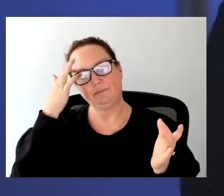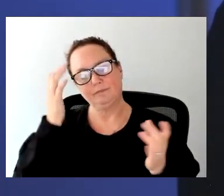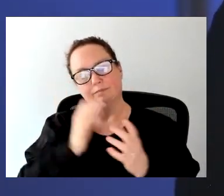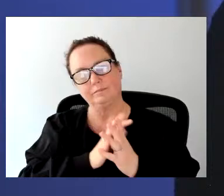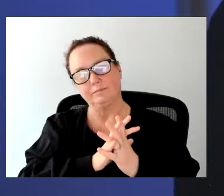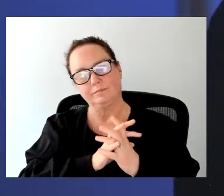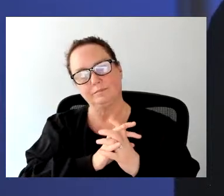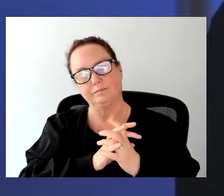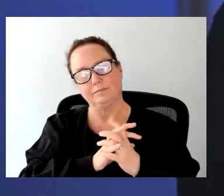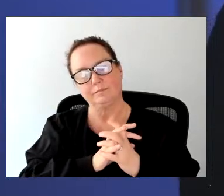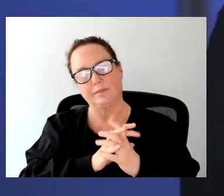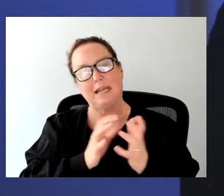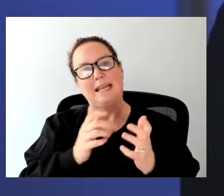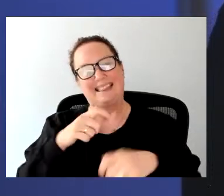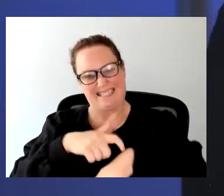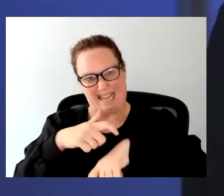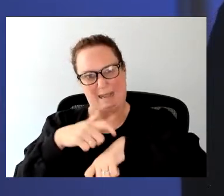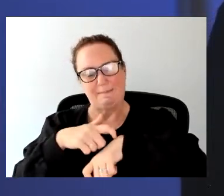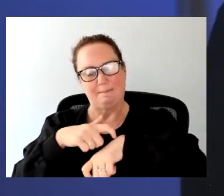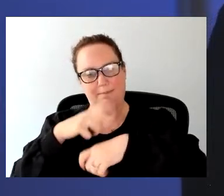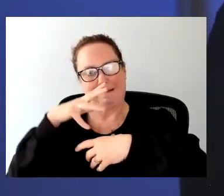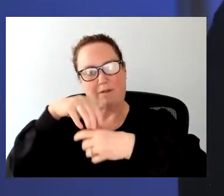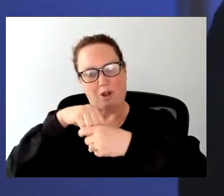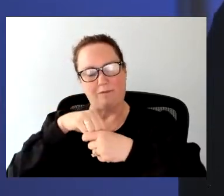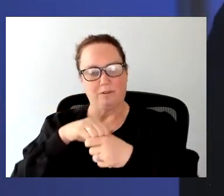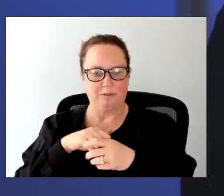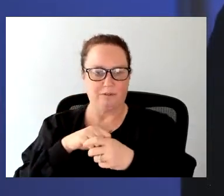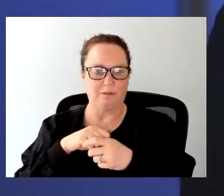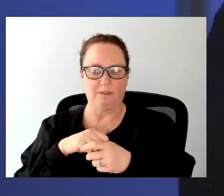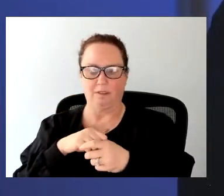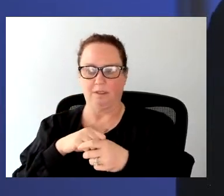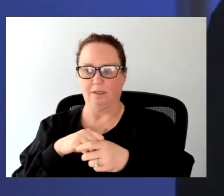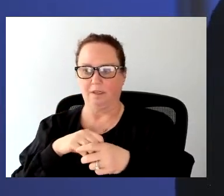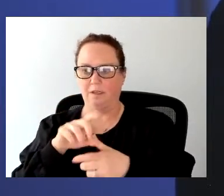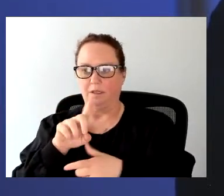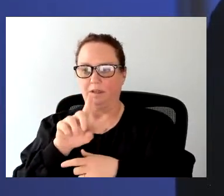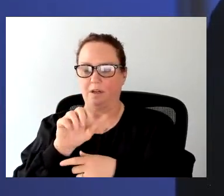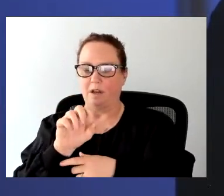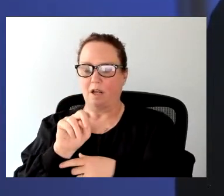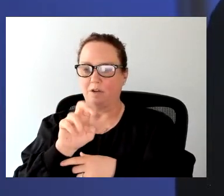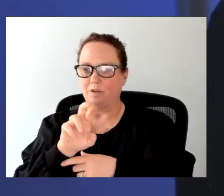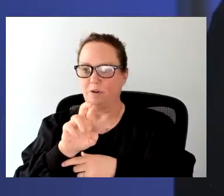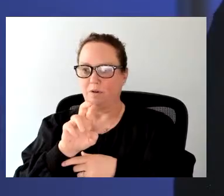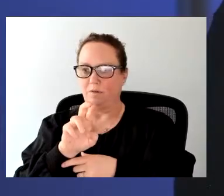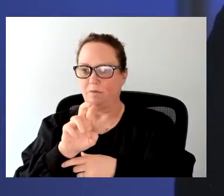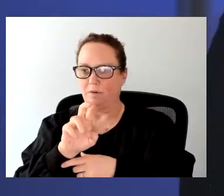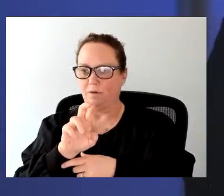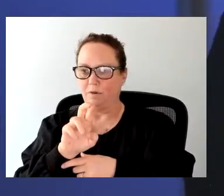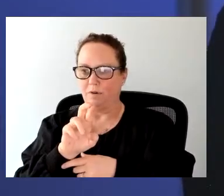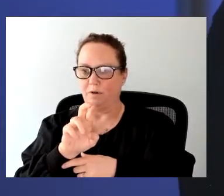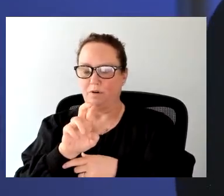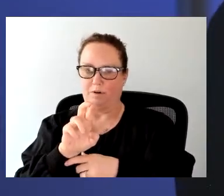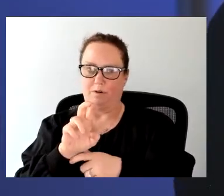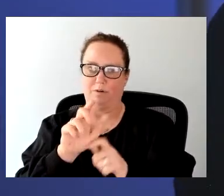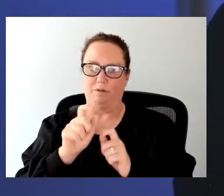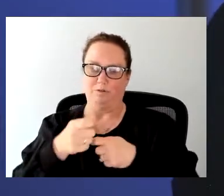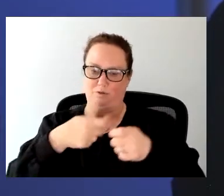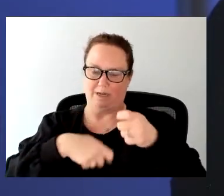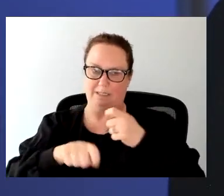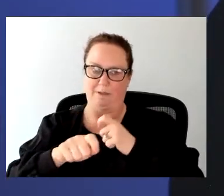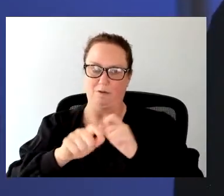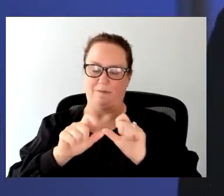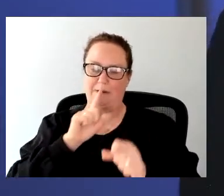the amount of time it takes. If you get a donor transplant, you really have to commit at least 3 months